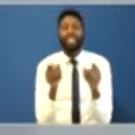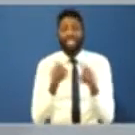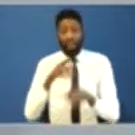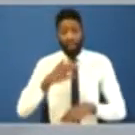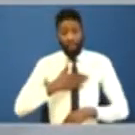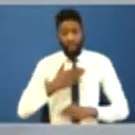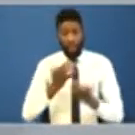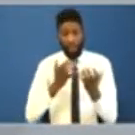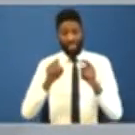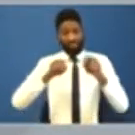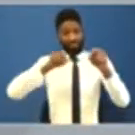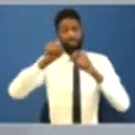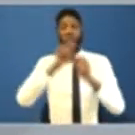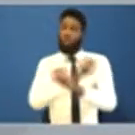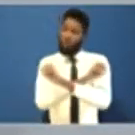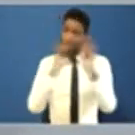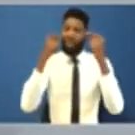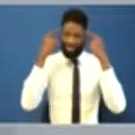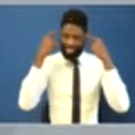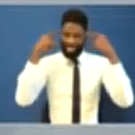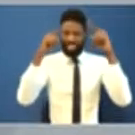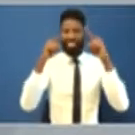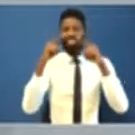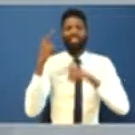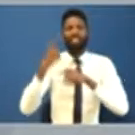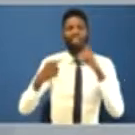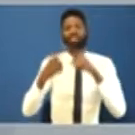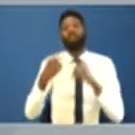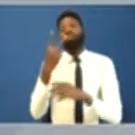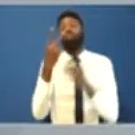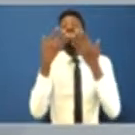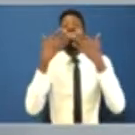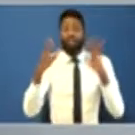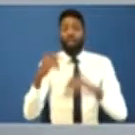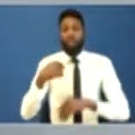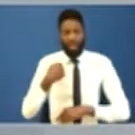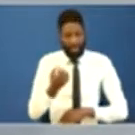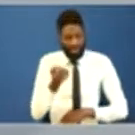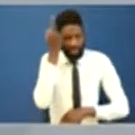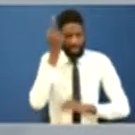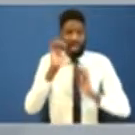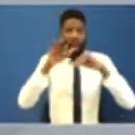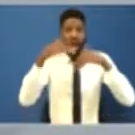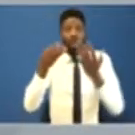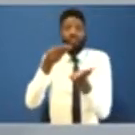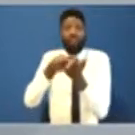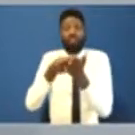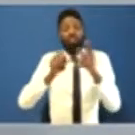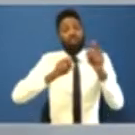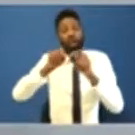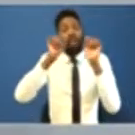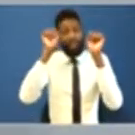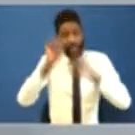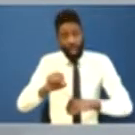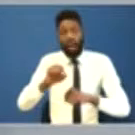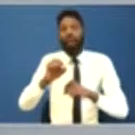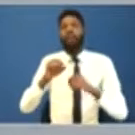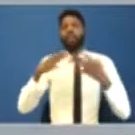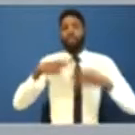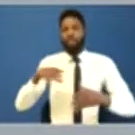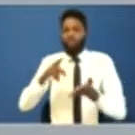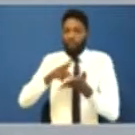business successfully for the last two years so i understand how to manage finances how to pay people on